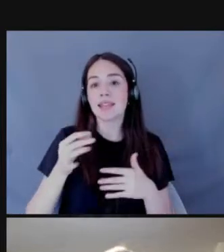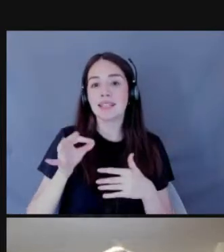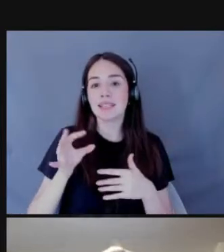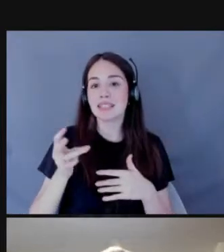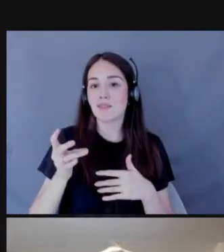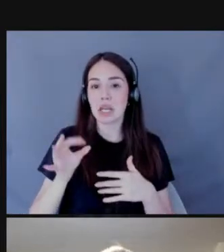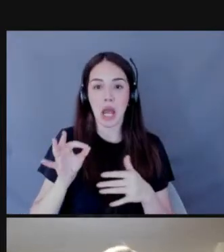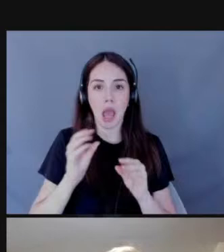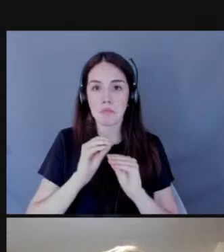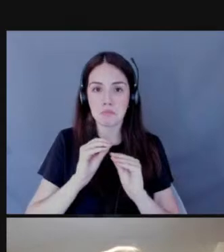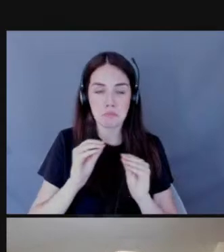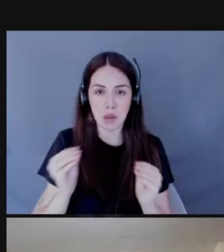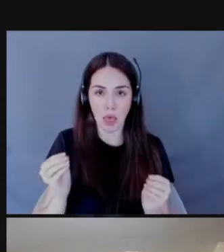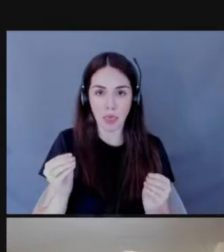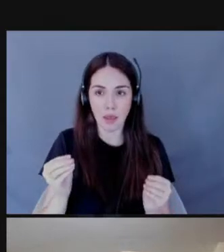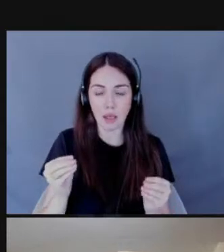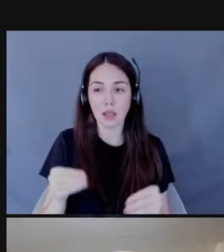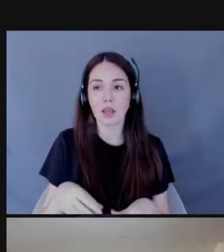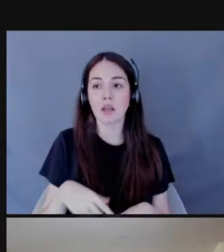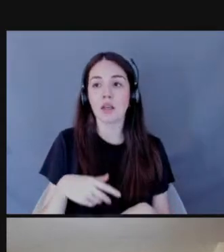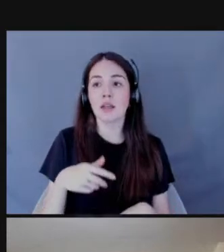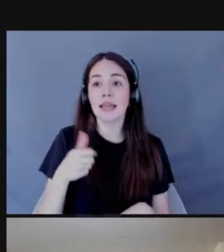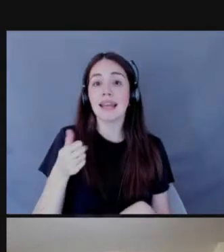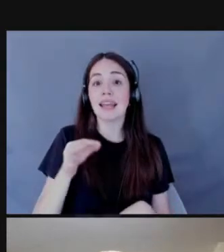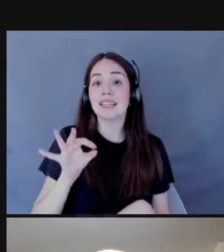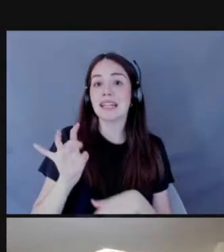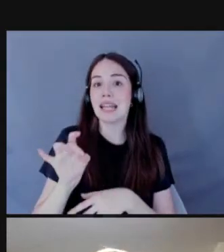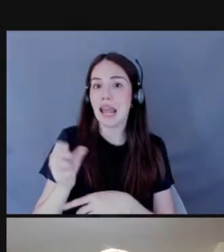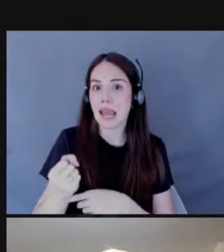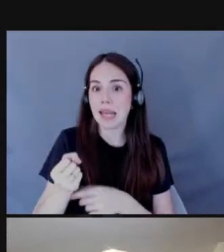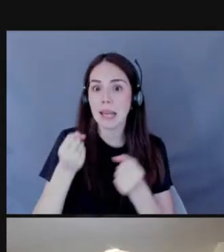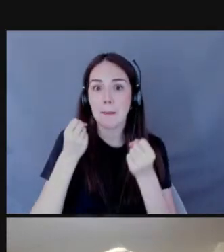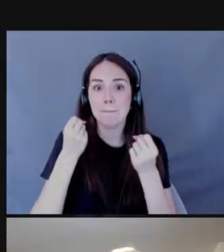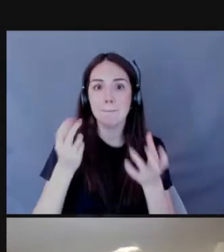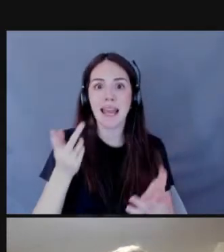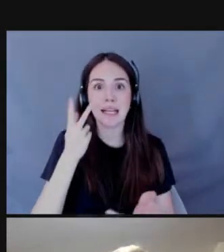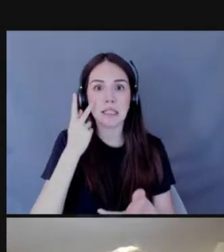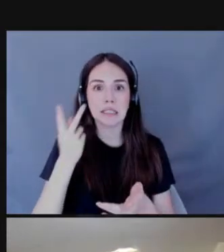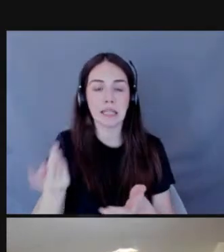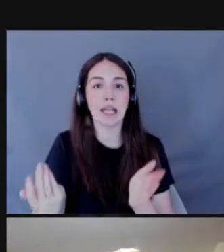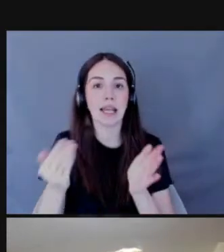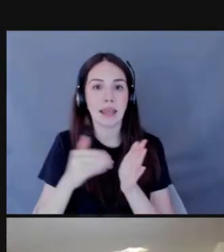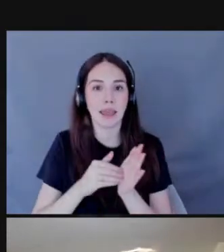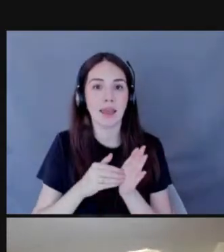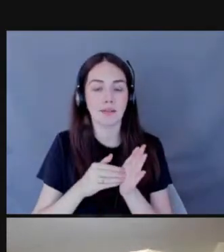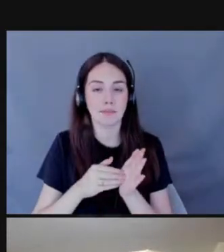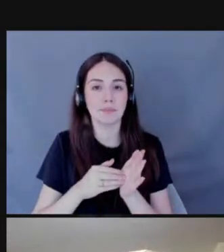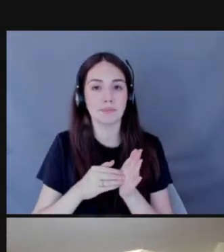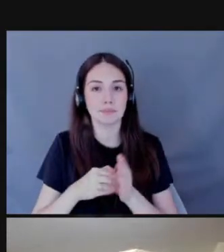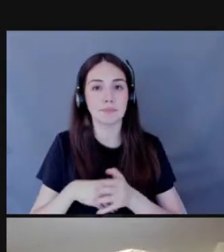another explosion of sightings in 1980. And around this time, then,